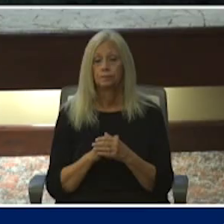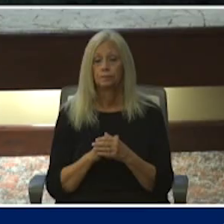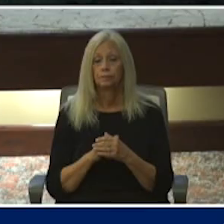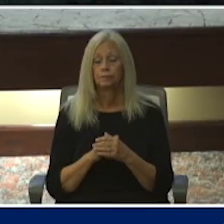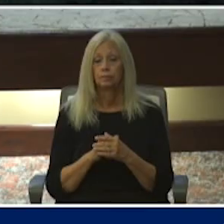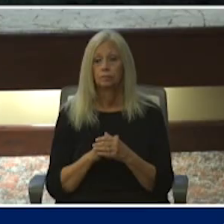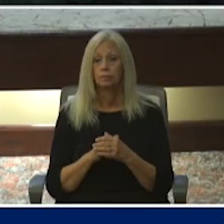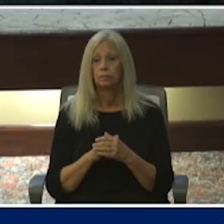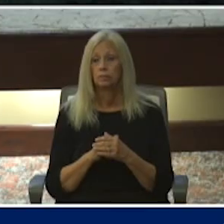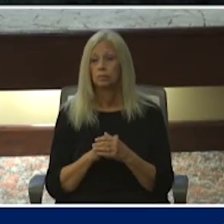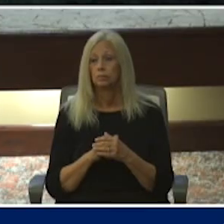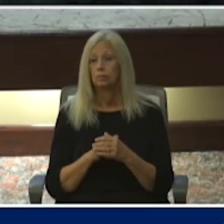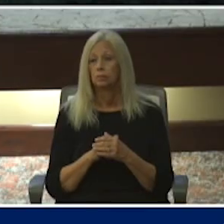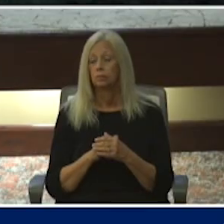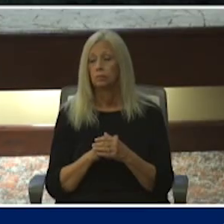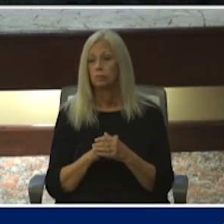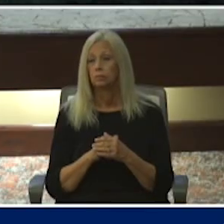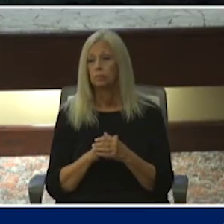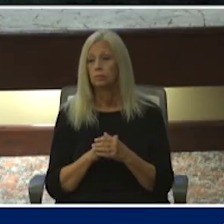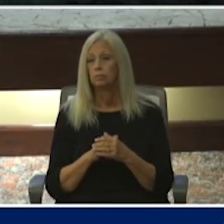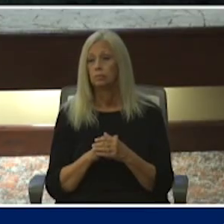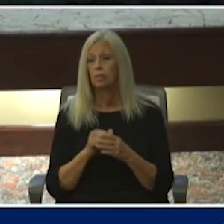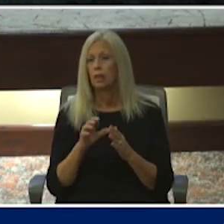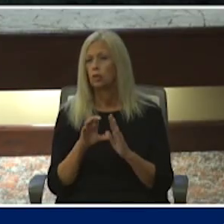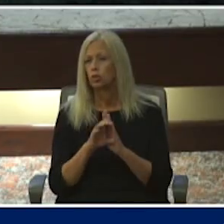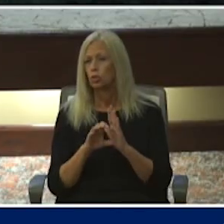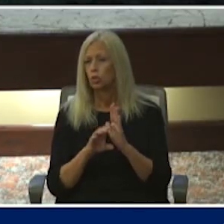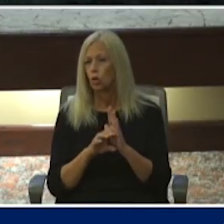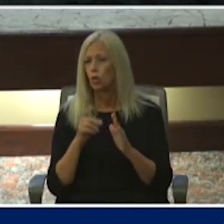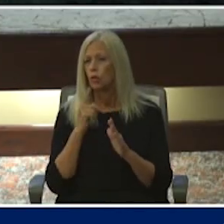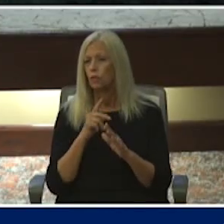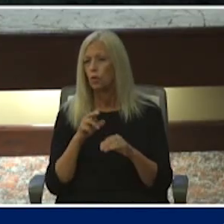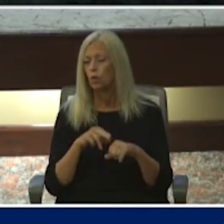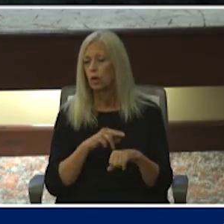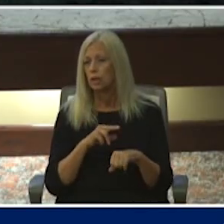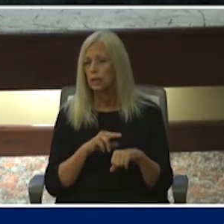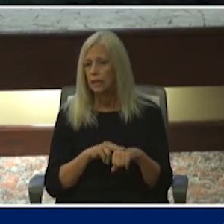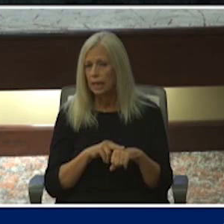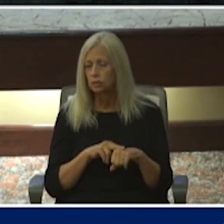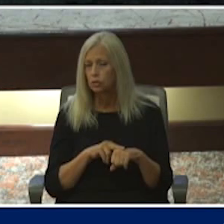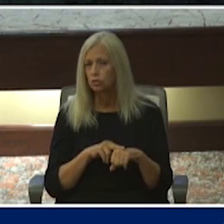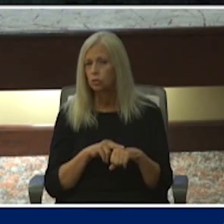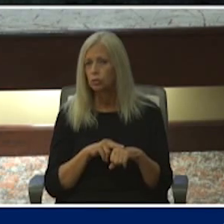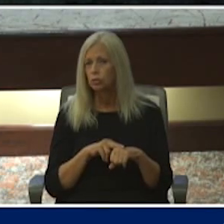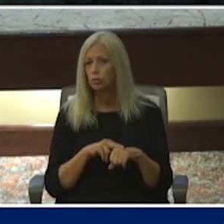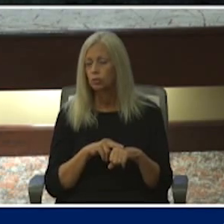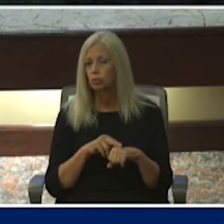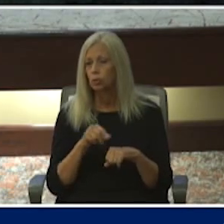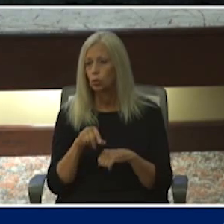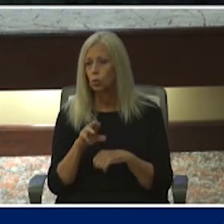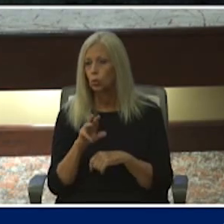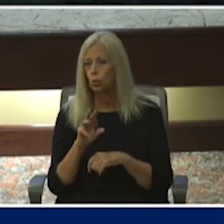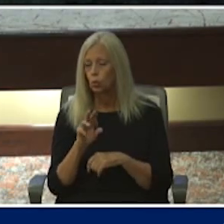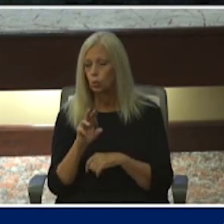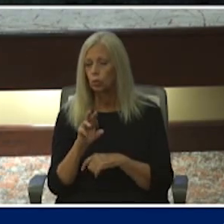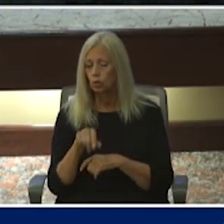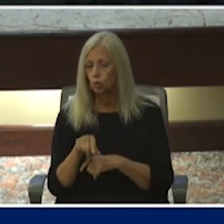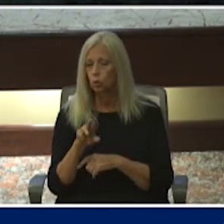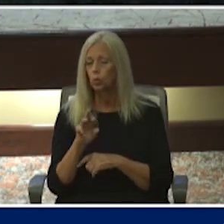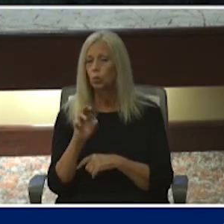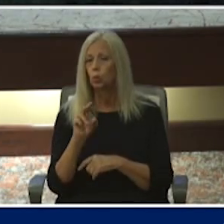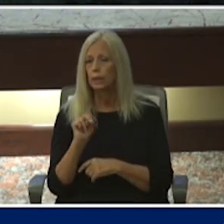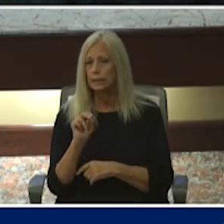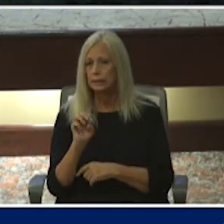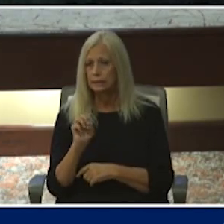I guess that little cove there is a natural, I mean, that's where the old Brazos Queen used to be a long time ago. Used to be Brazos Queen here. The cove